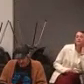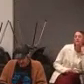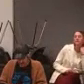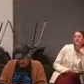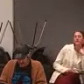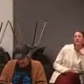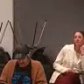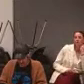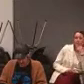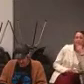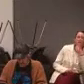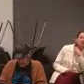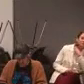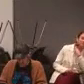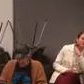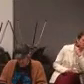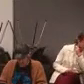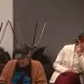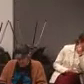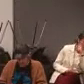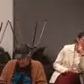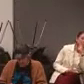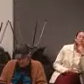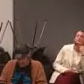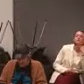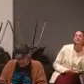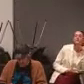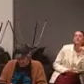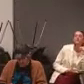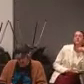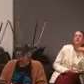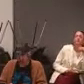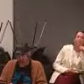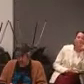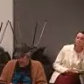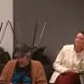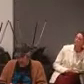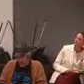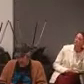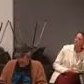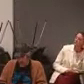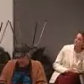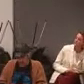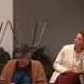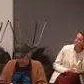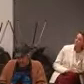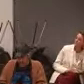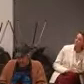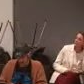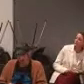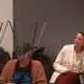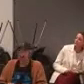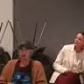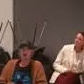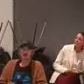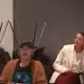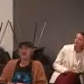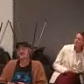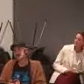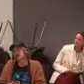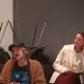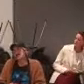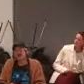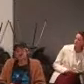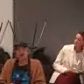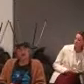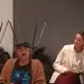other supports that they need. But really, it's building that relationship with the students, which is very unique to our program. The other structure